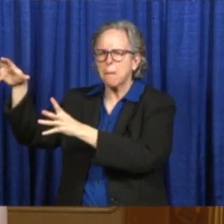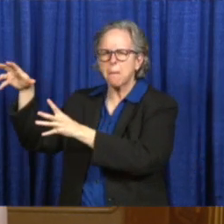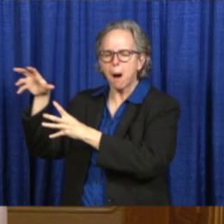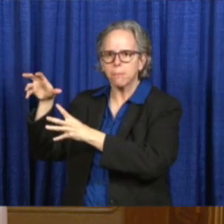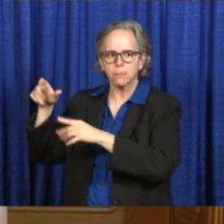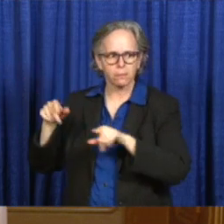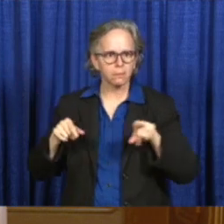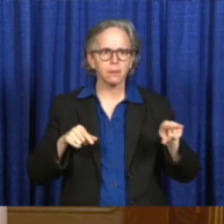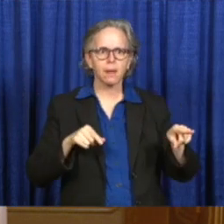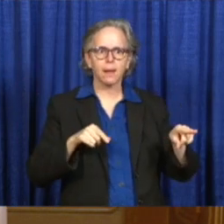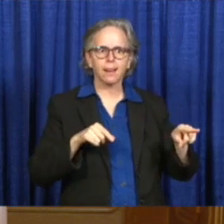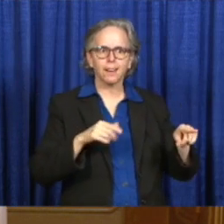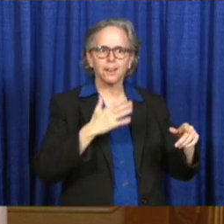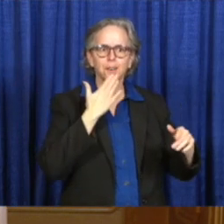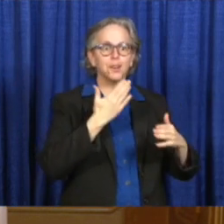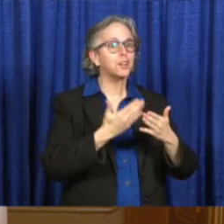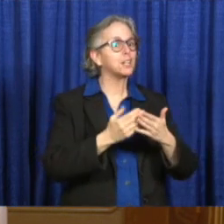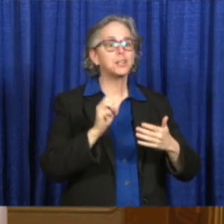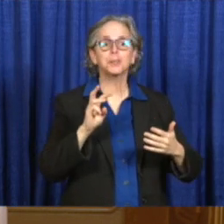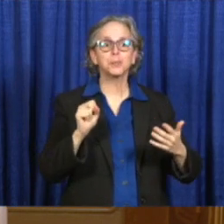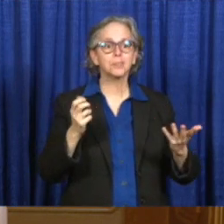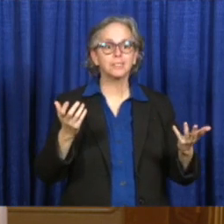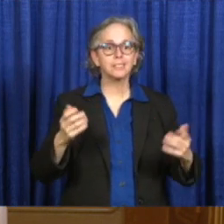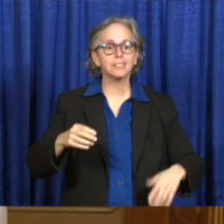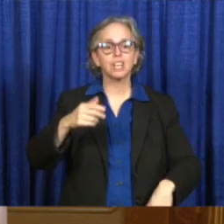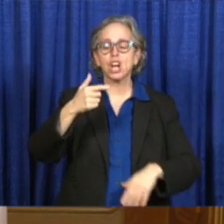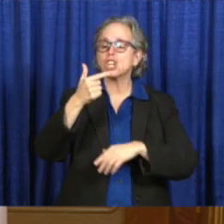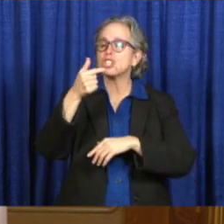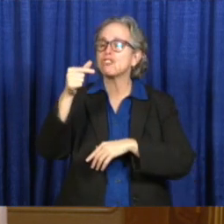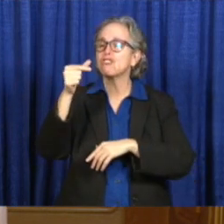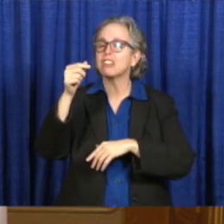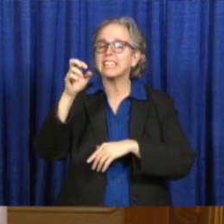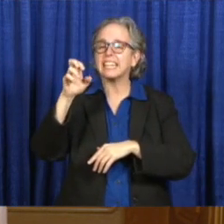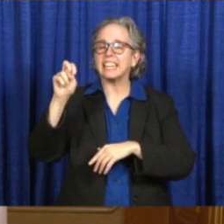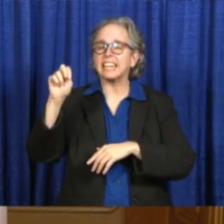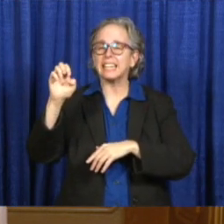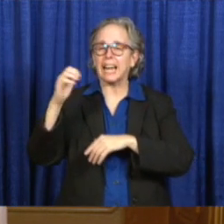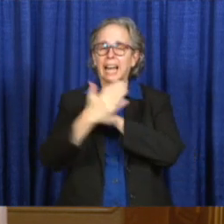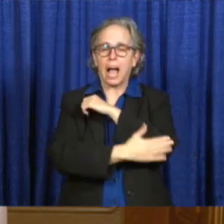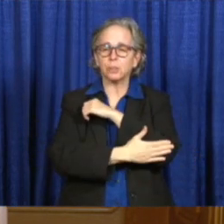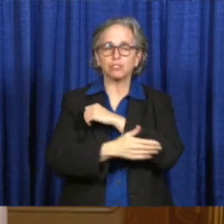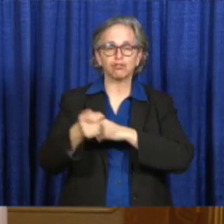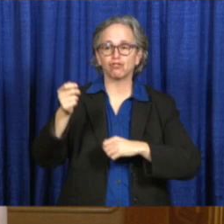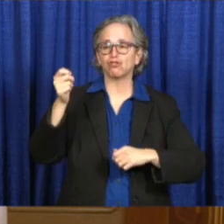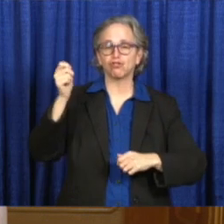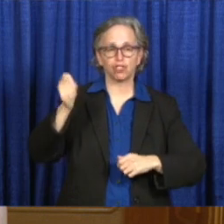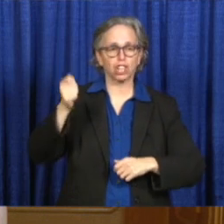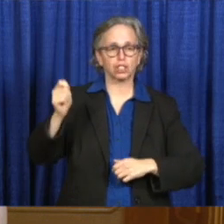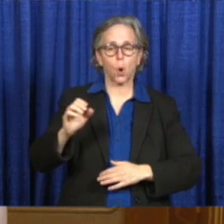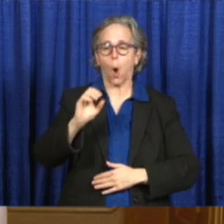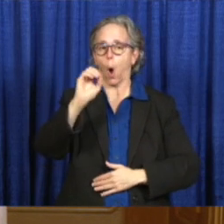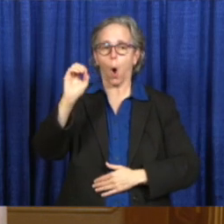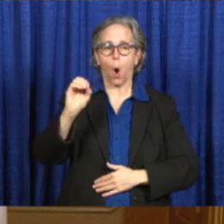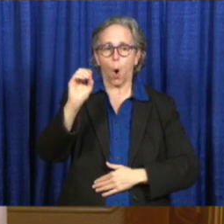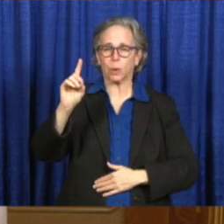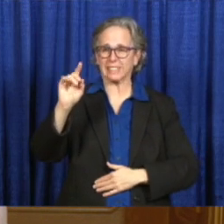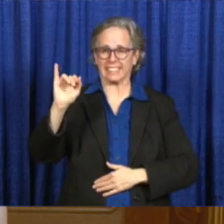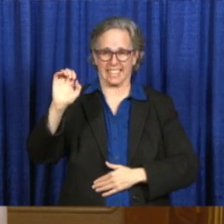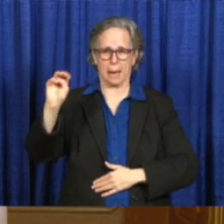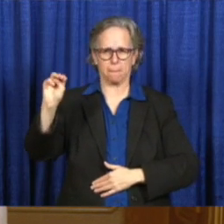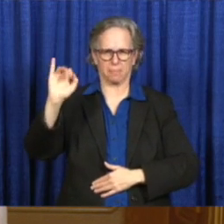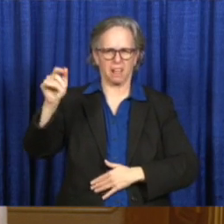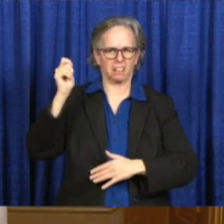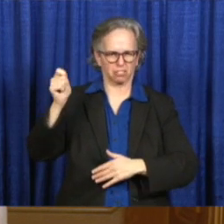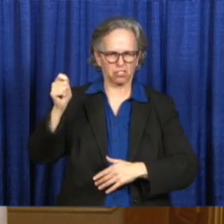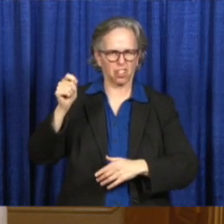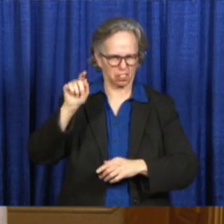Starts with Greene County Probate Judge Thomas O'Dime, who utilized technology to